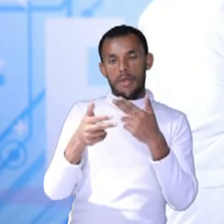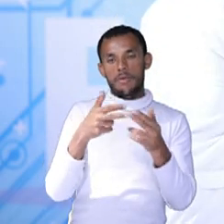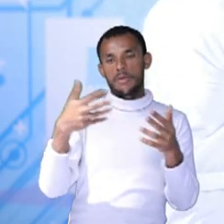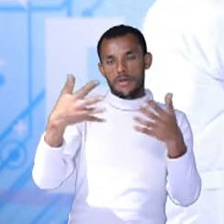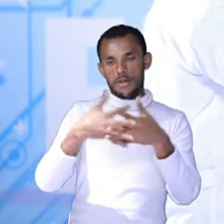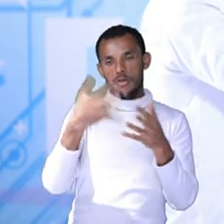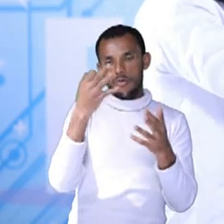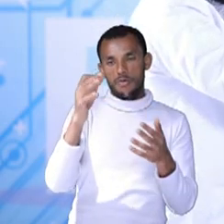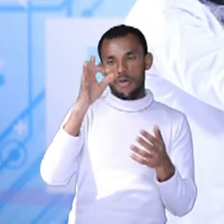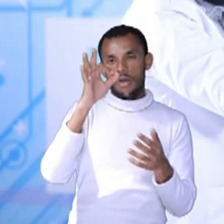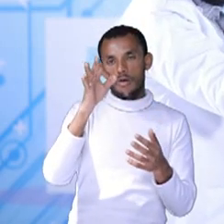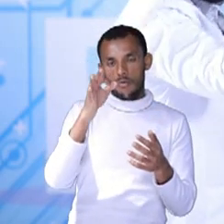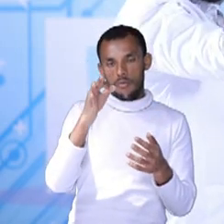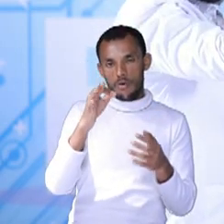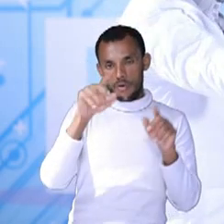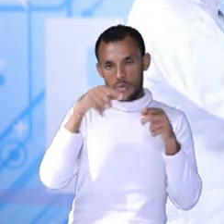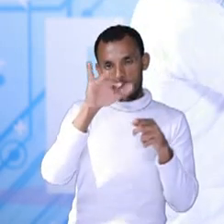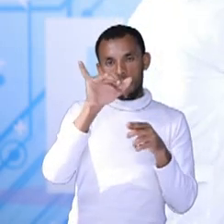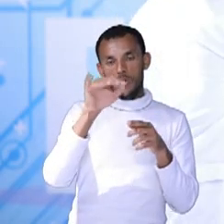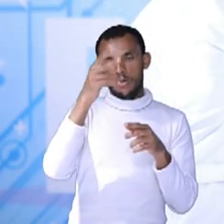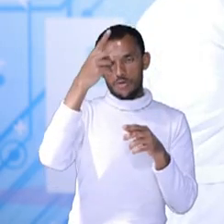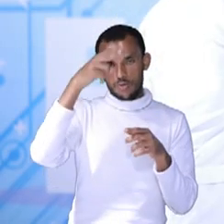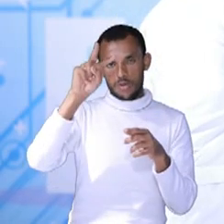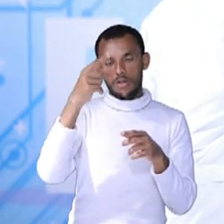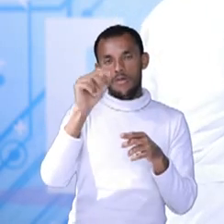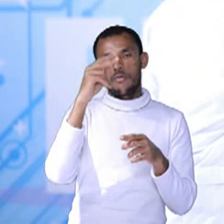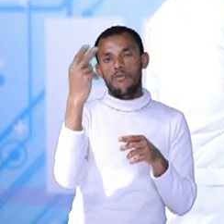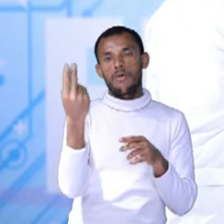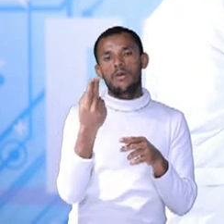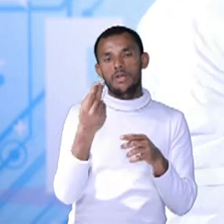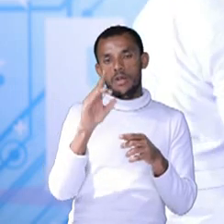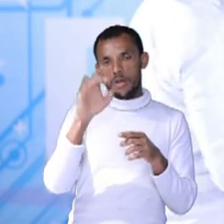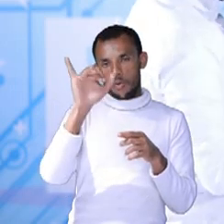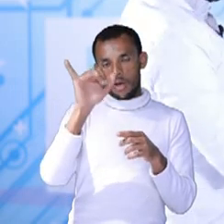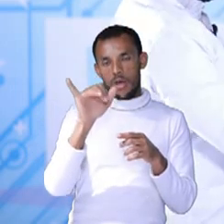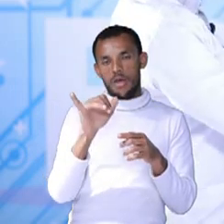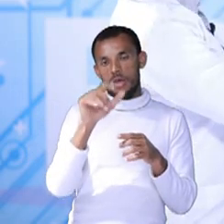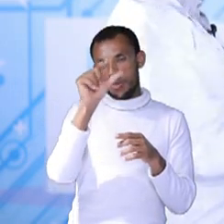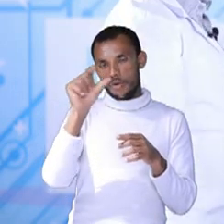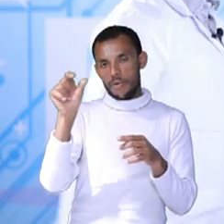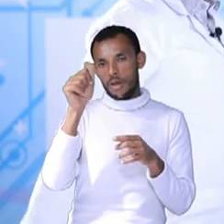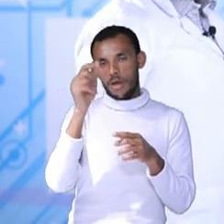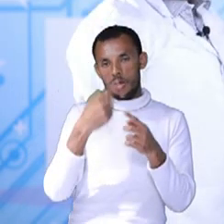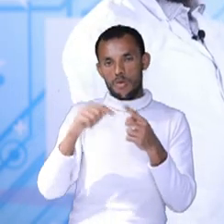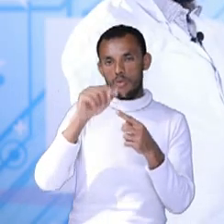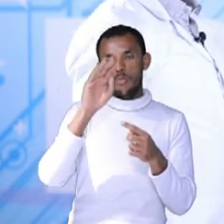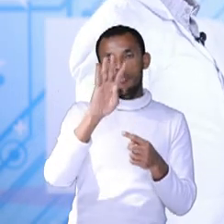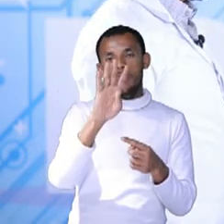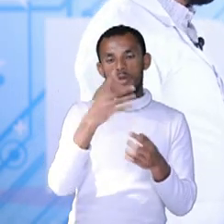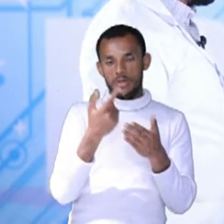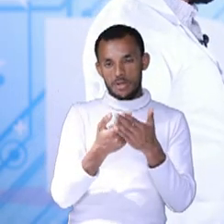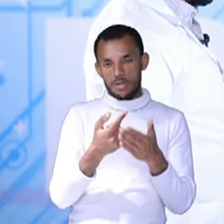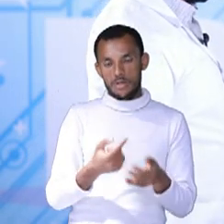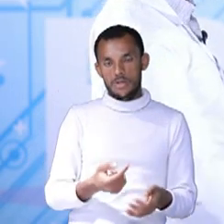of f of y squared, not f of y squared, the function f of y squared dy on the interval A to B. So